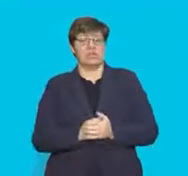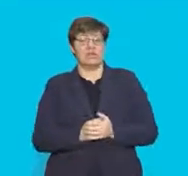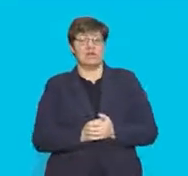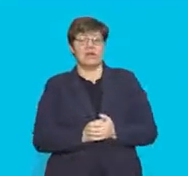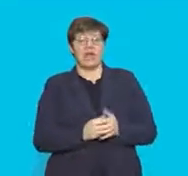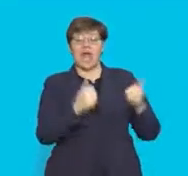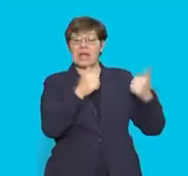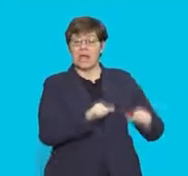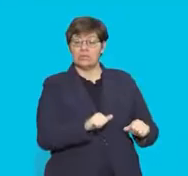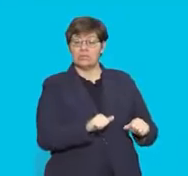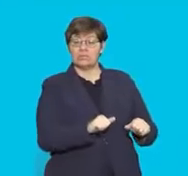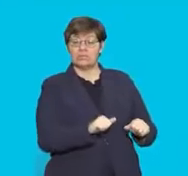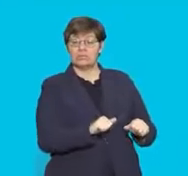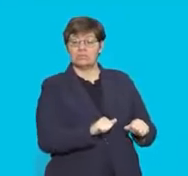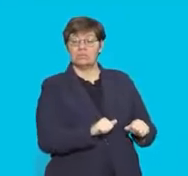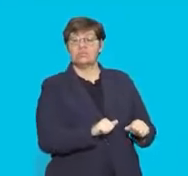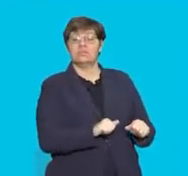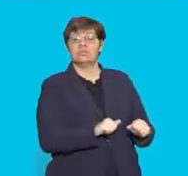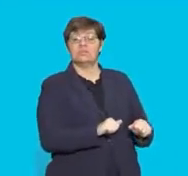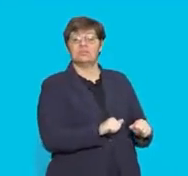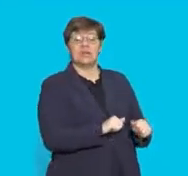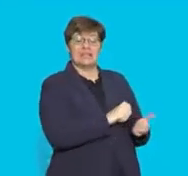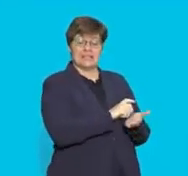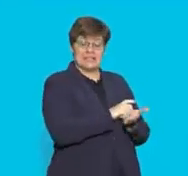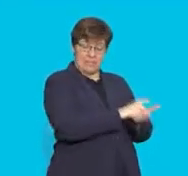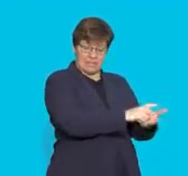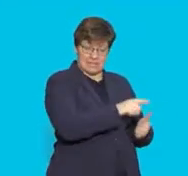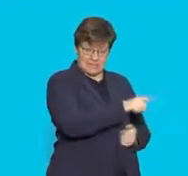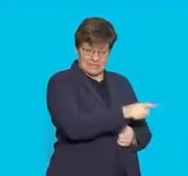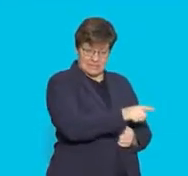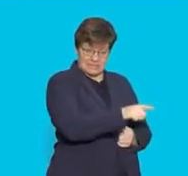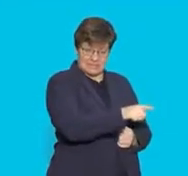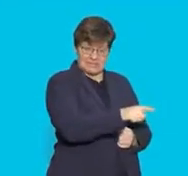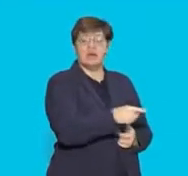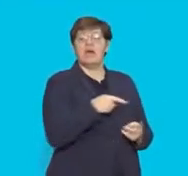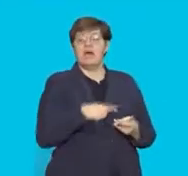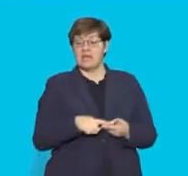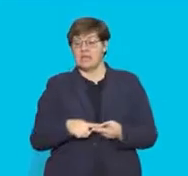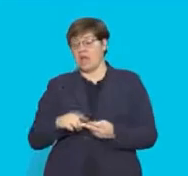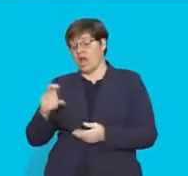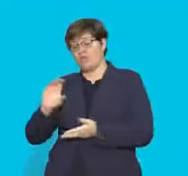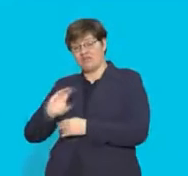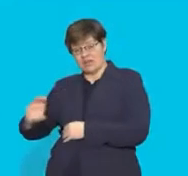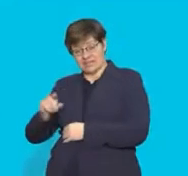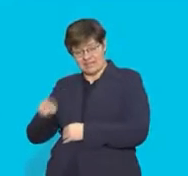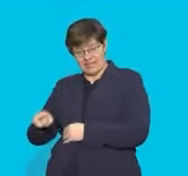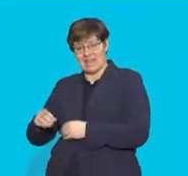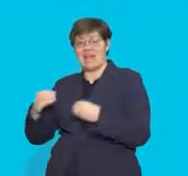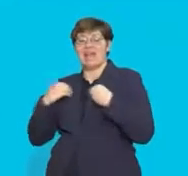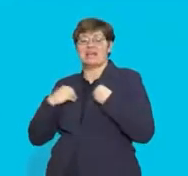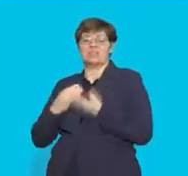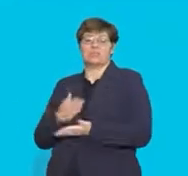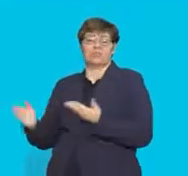to donations. Why? It's an expense. Debit donations, credit your asset disposal account. Once